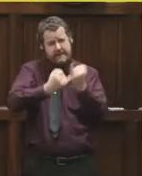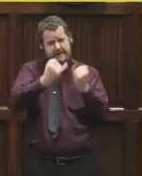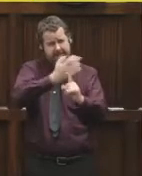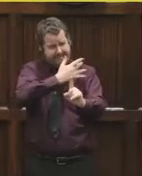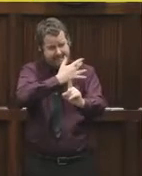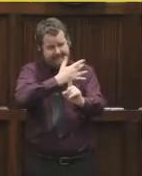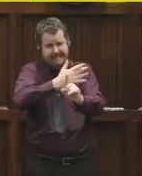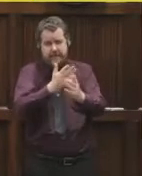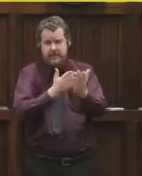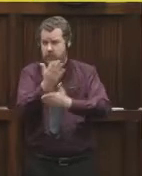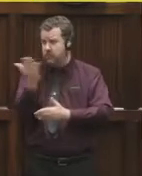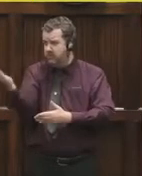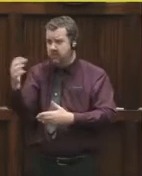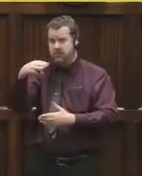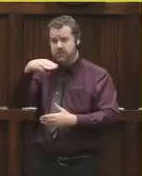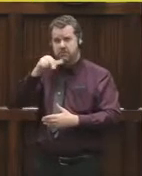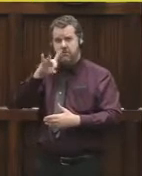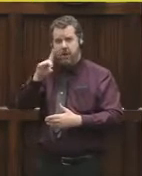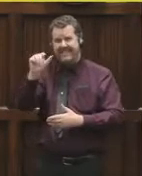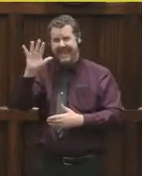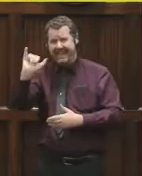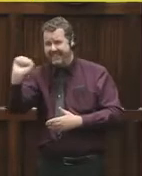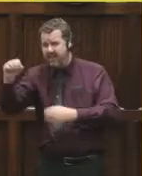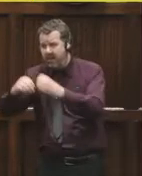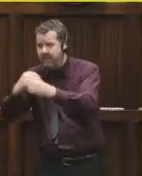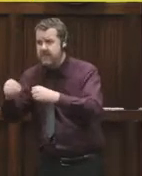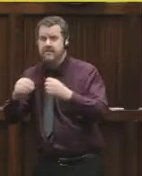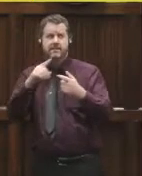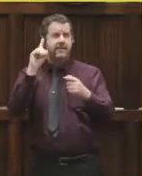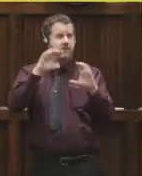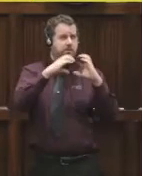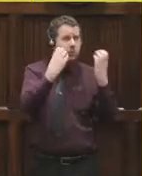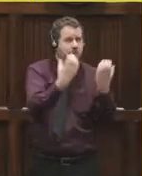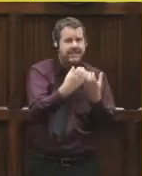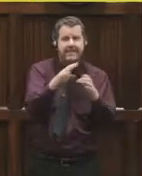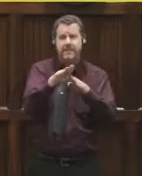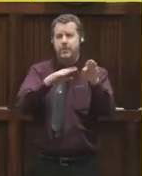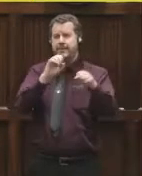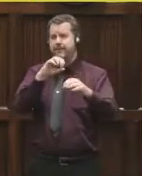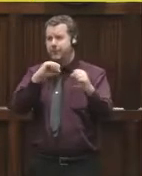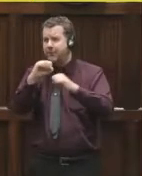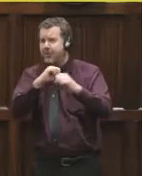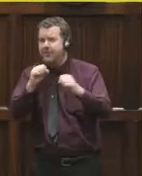of Mark Daly, through representatives of the deaf community, with the civil servants in